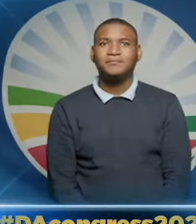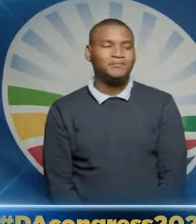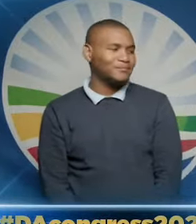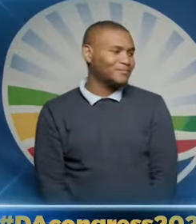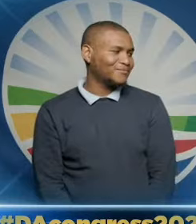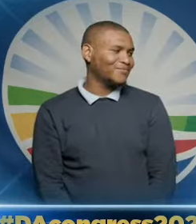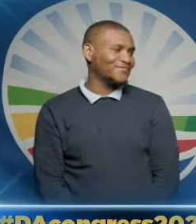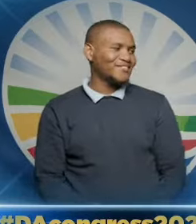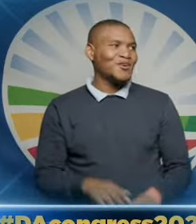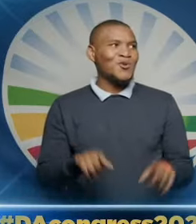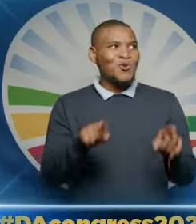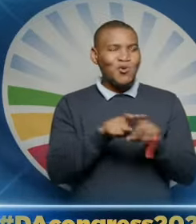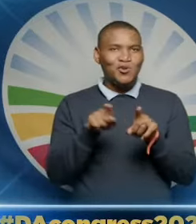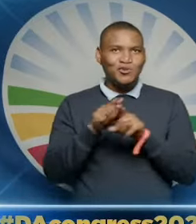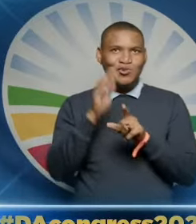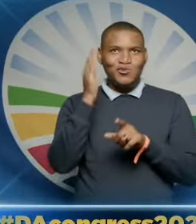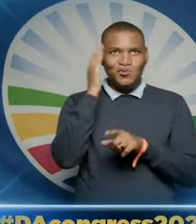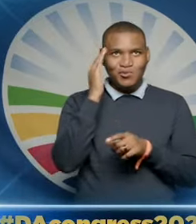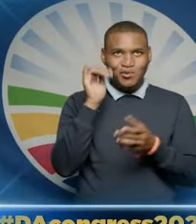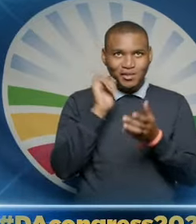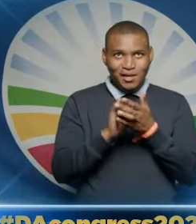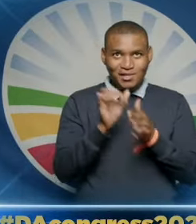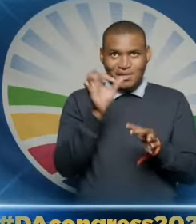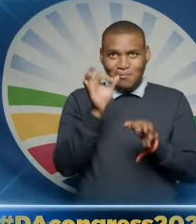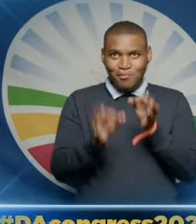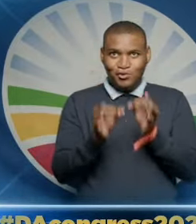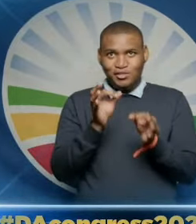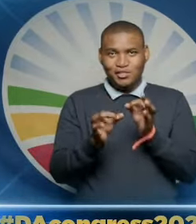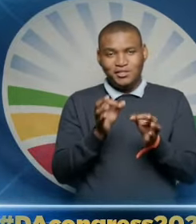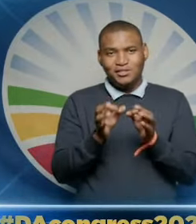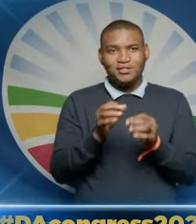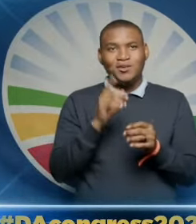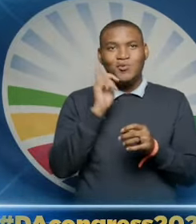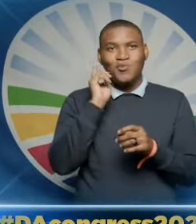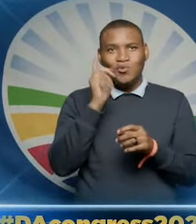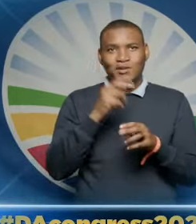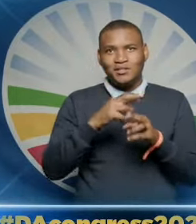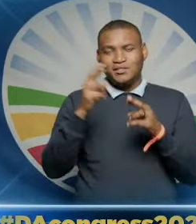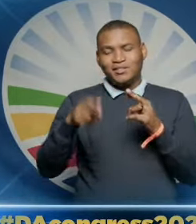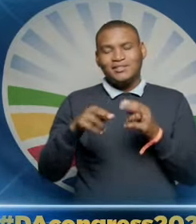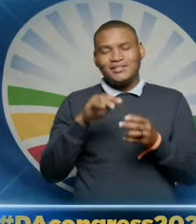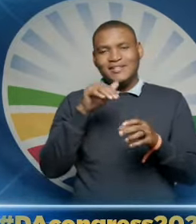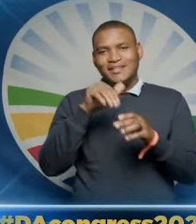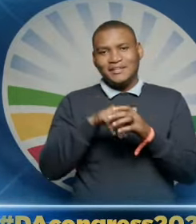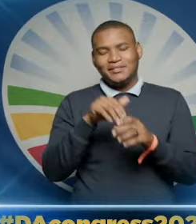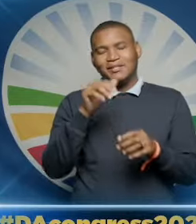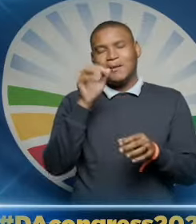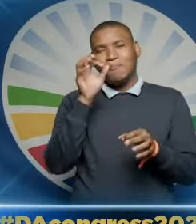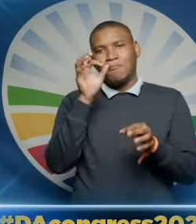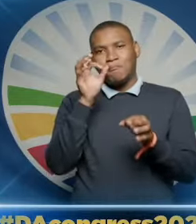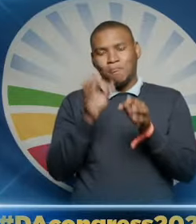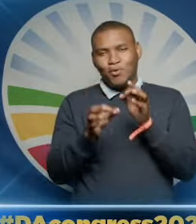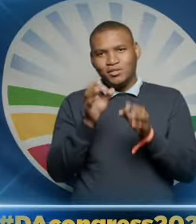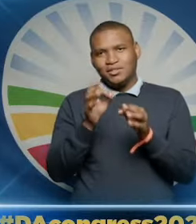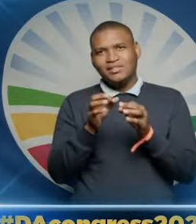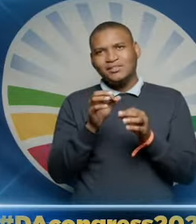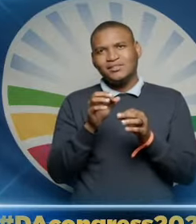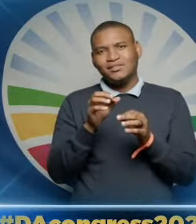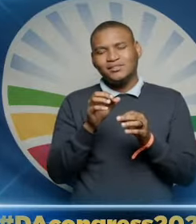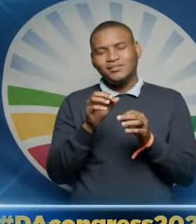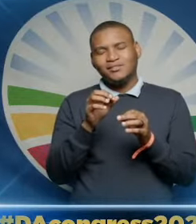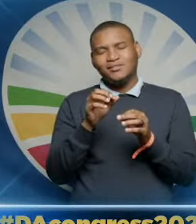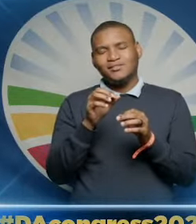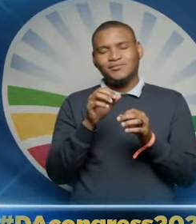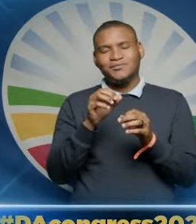We also knew that only the politics of the long haul would result in the political change, and we knew there were no shortcuts.